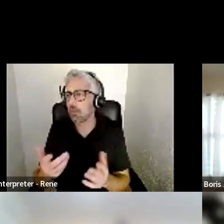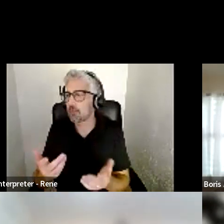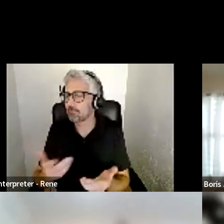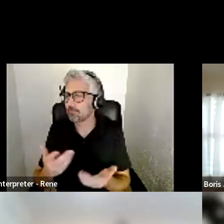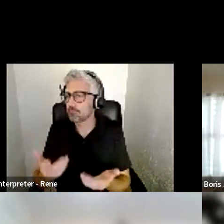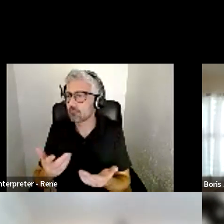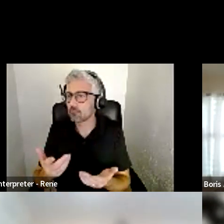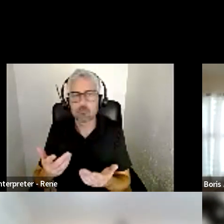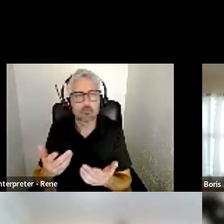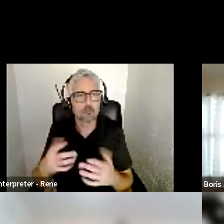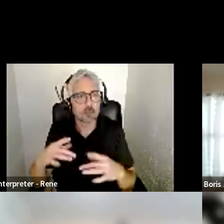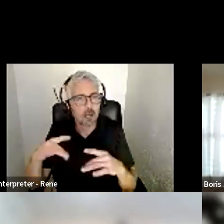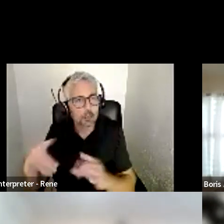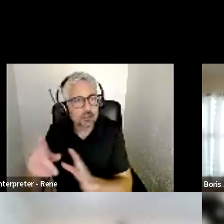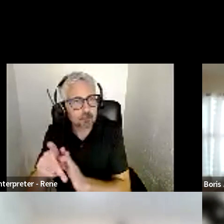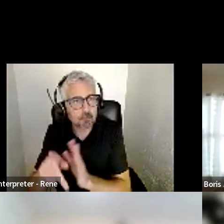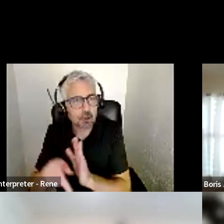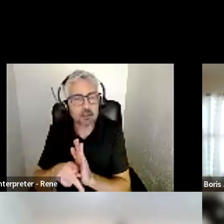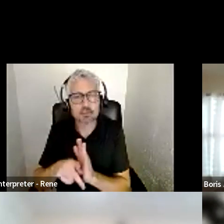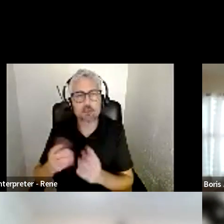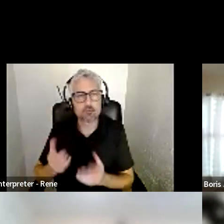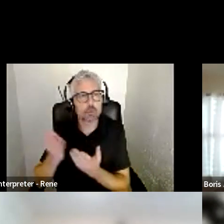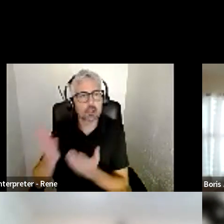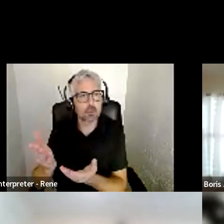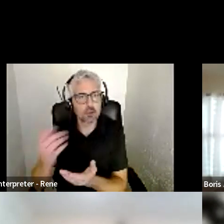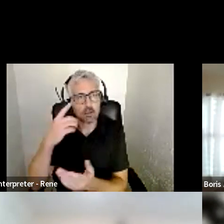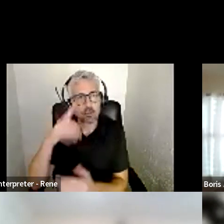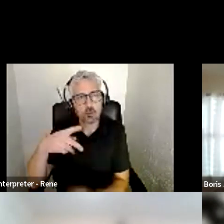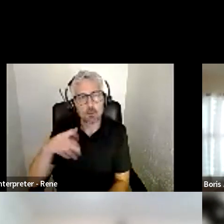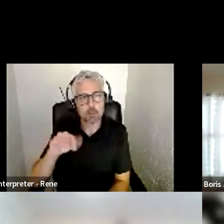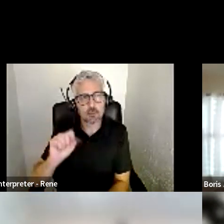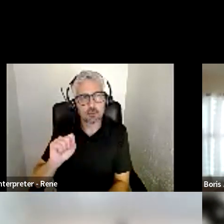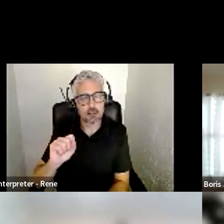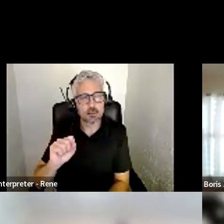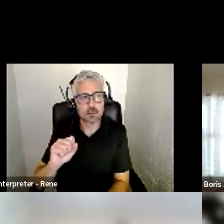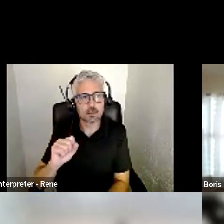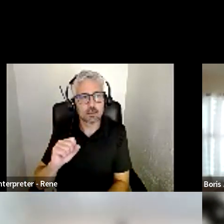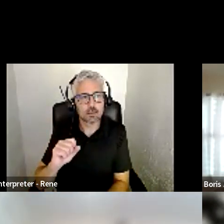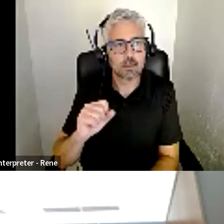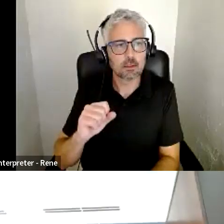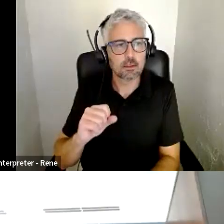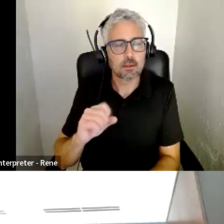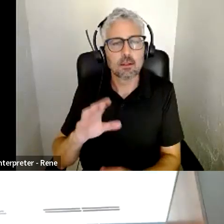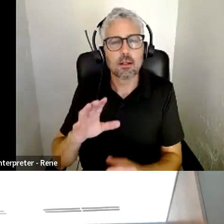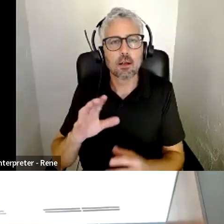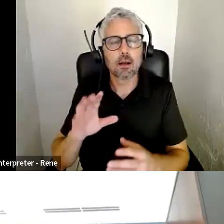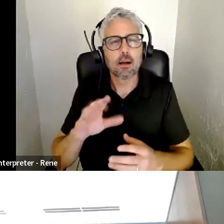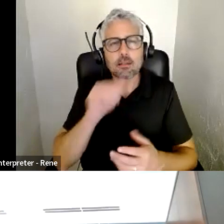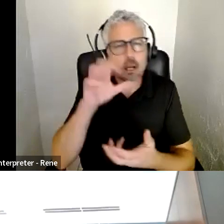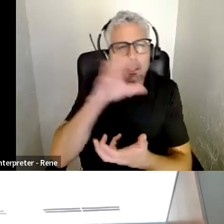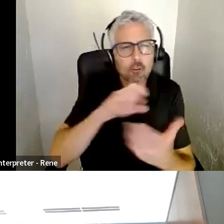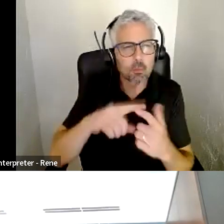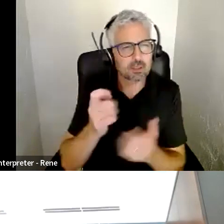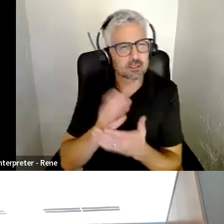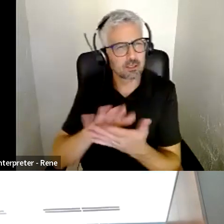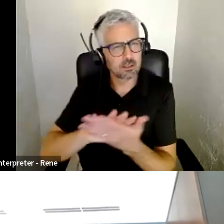of acquisition policy recommendations should be made in the PFAS space because of not confusion, but ambiguity regarding what